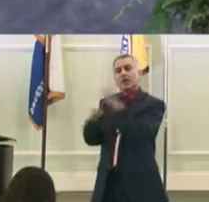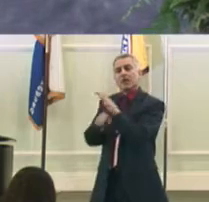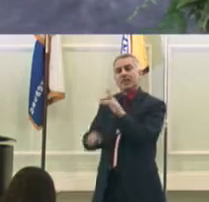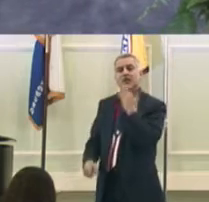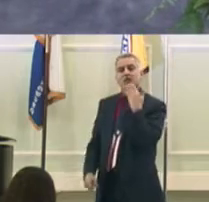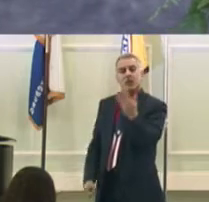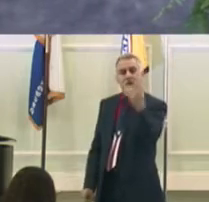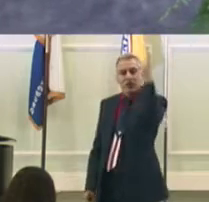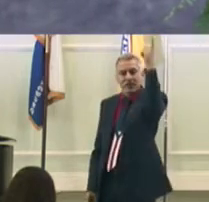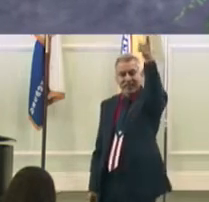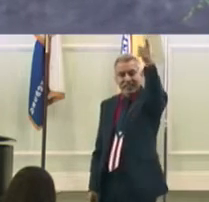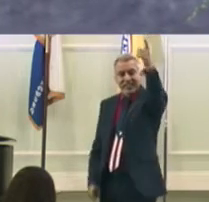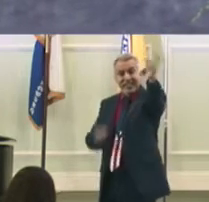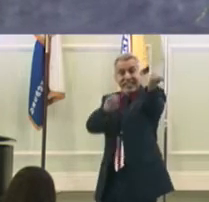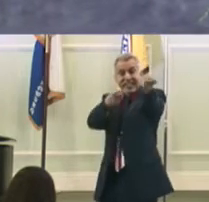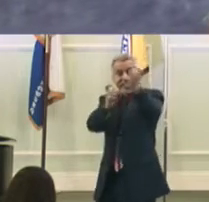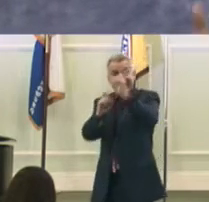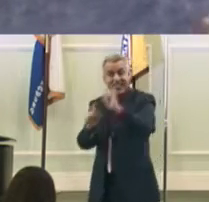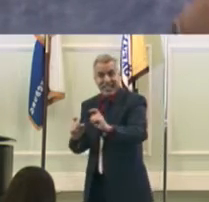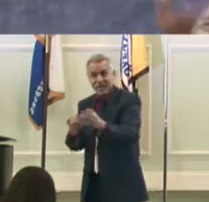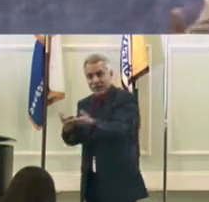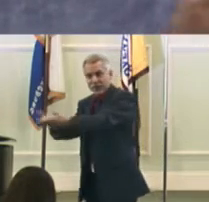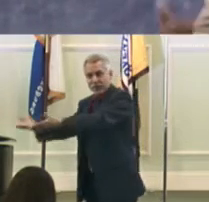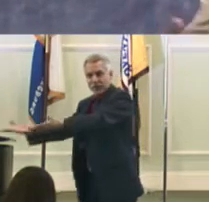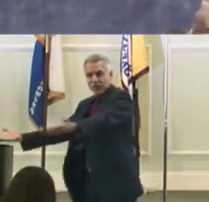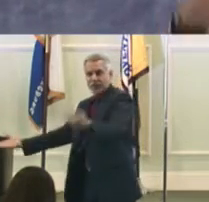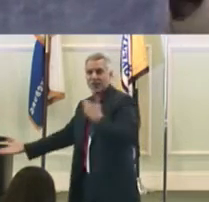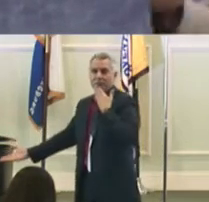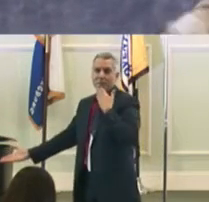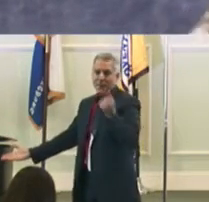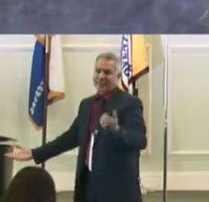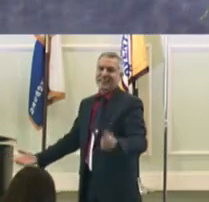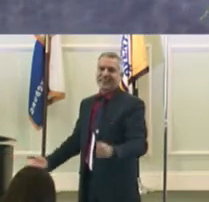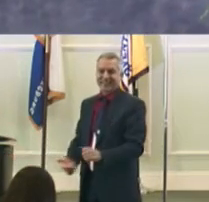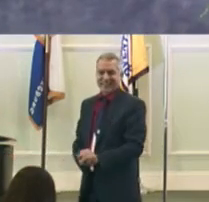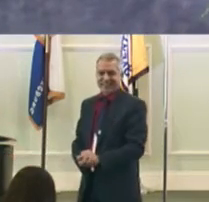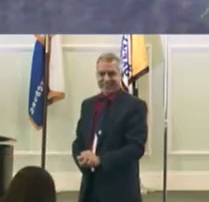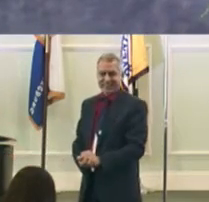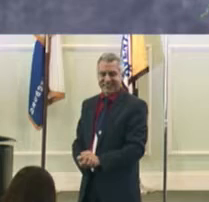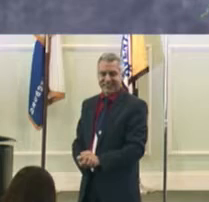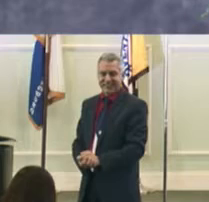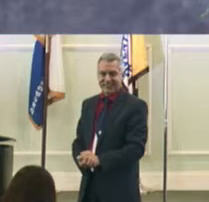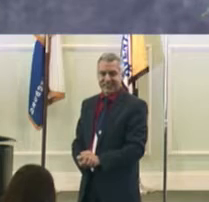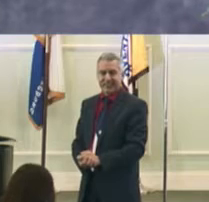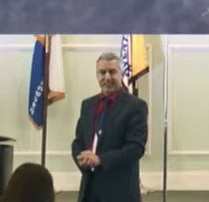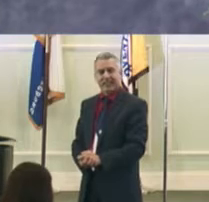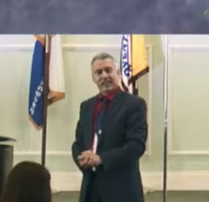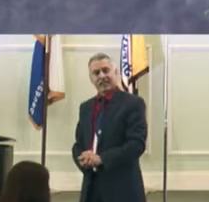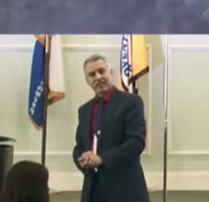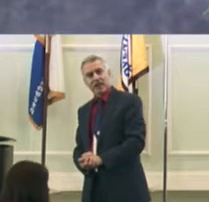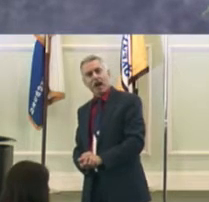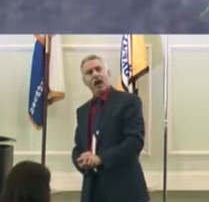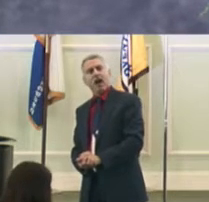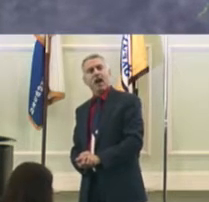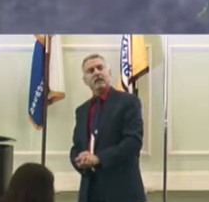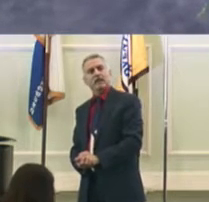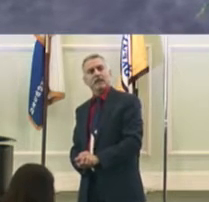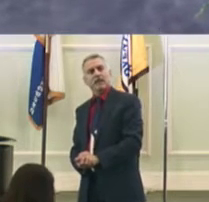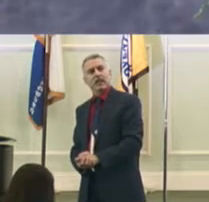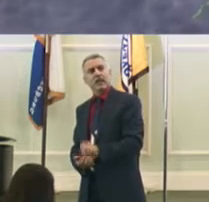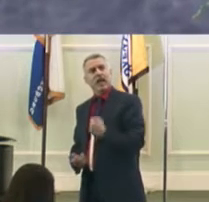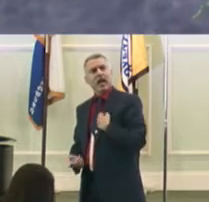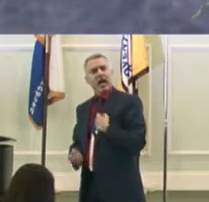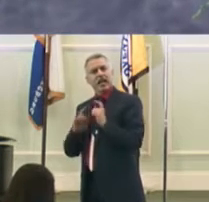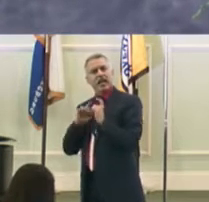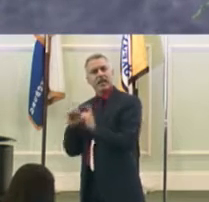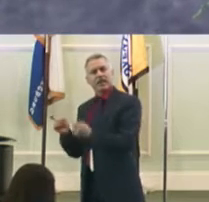sometimes we don't, if you can do it being inherently evil apart from a close walk with God, then how much more will your Heavenly Father give to you?